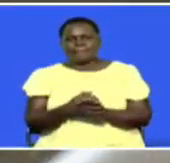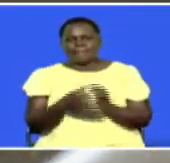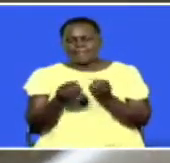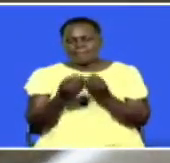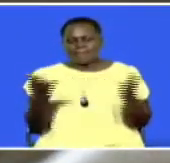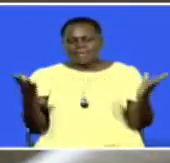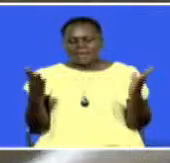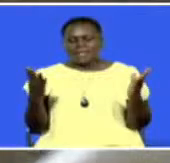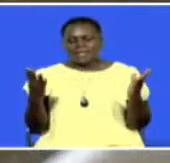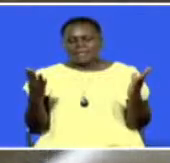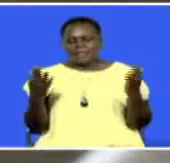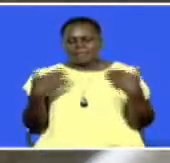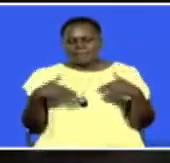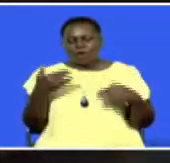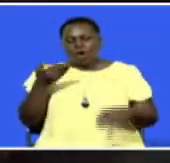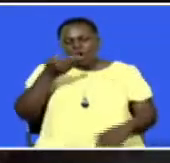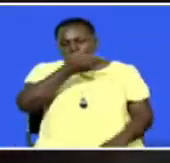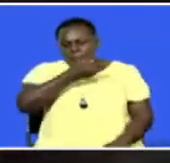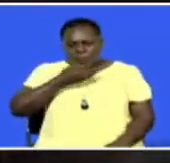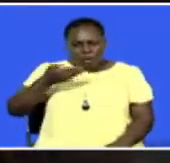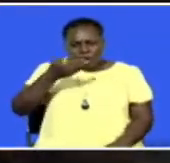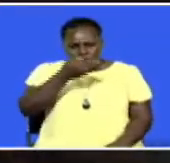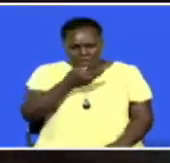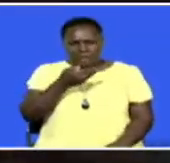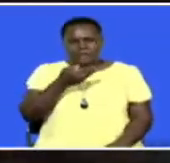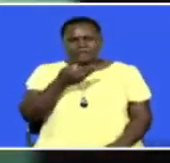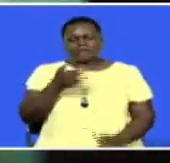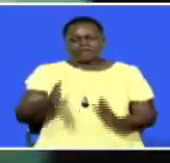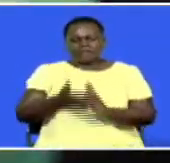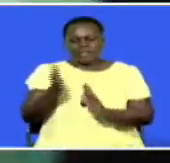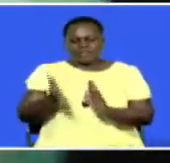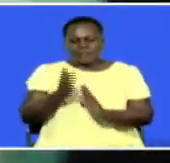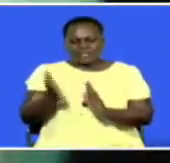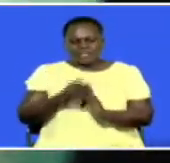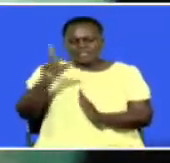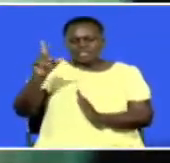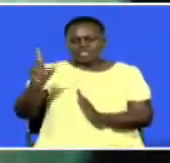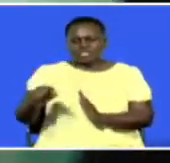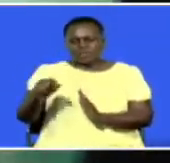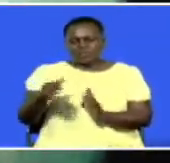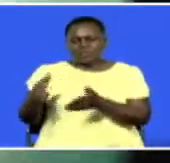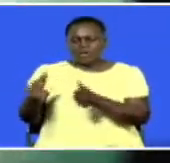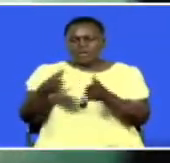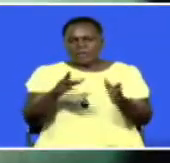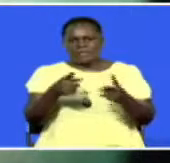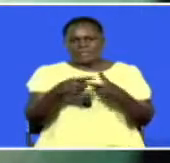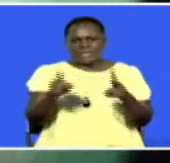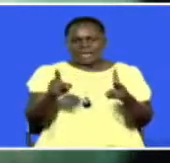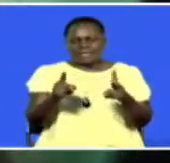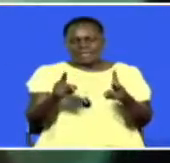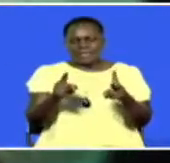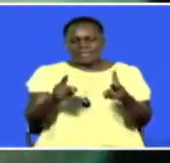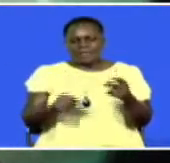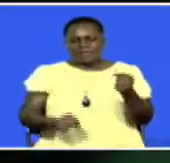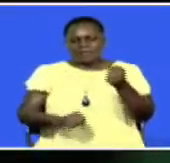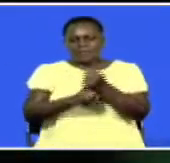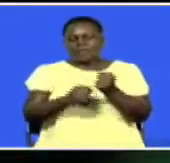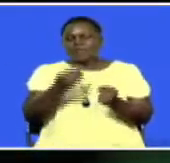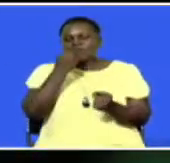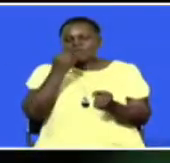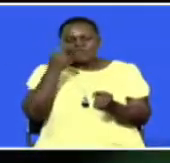For many households, porridge then becomes a quick and cheaper alternative when starting complementary